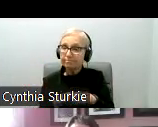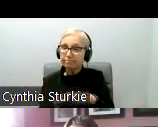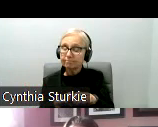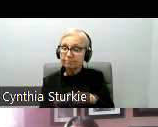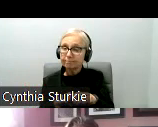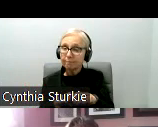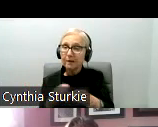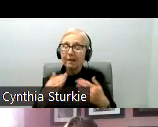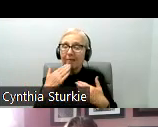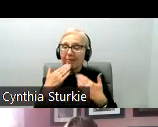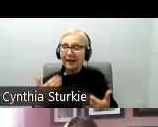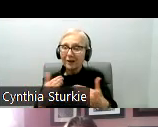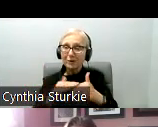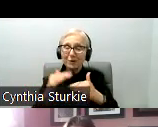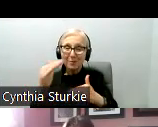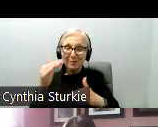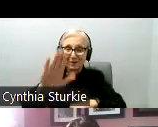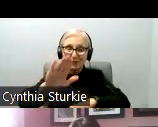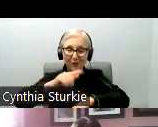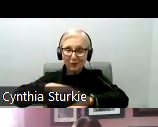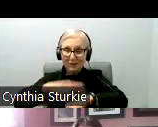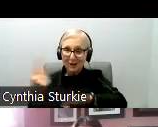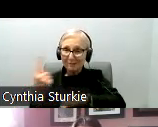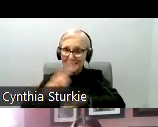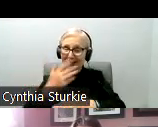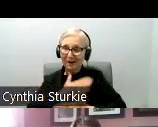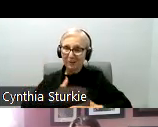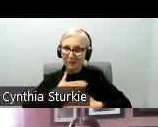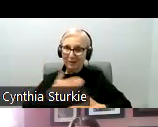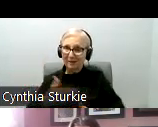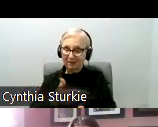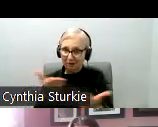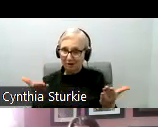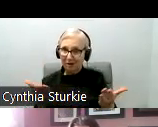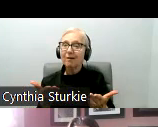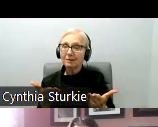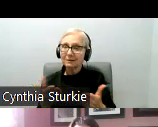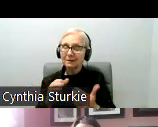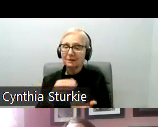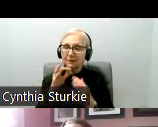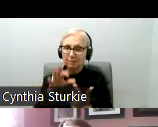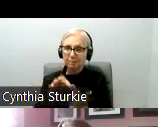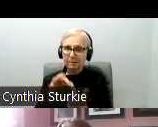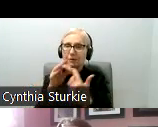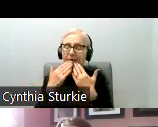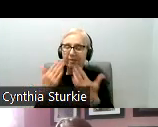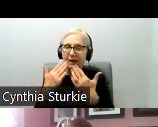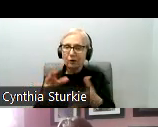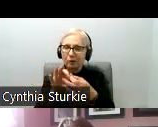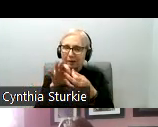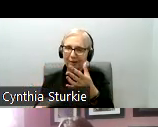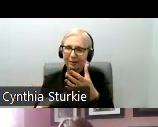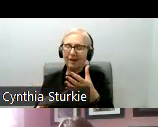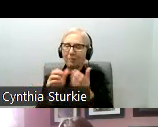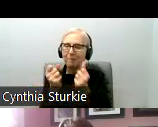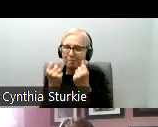No, just thank you so much, everybody, for your time today. Appreciate y'all. Great, thank you. And a special thank you to our interpreters who had to interpret a